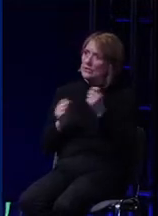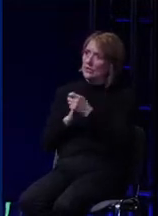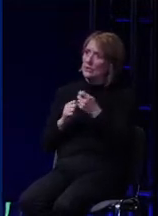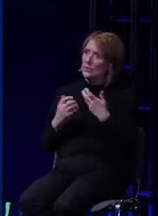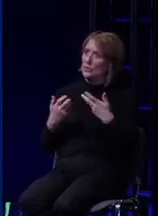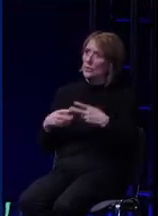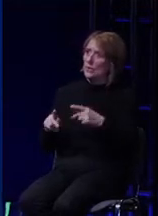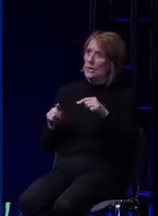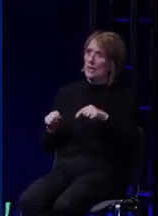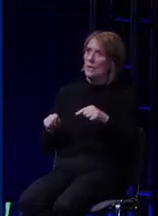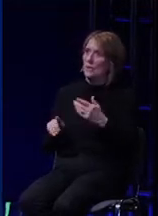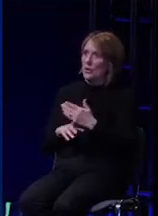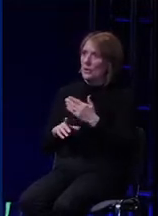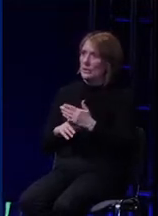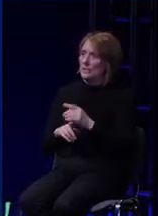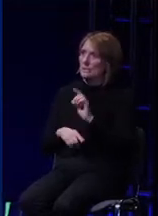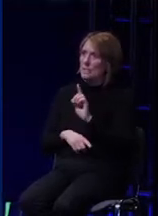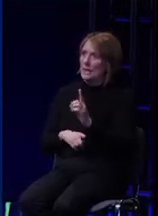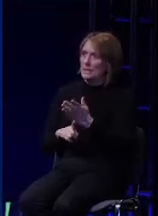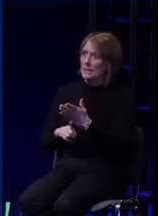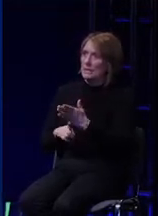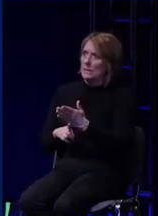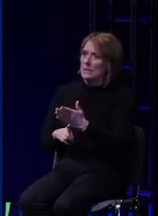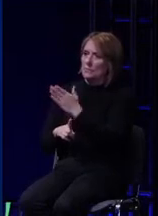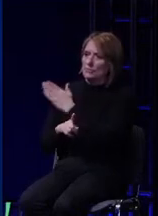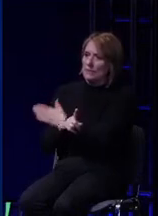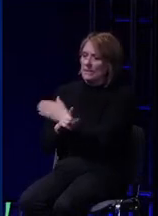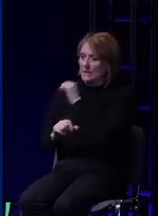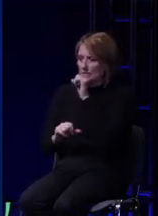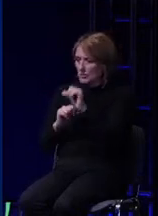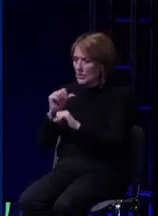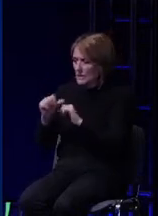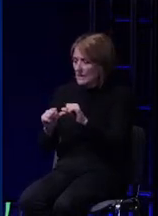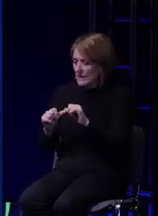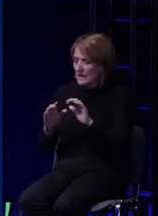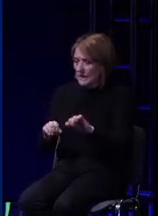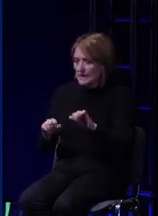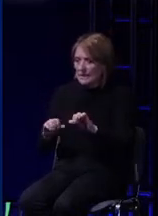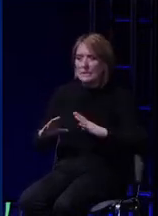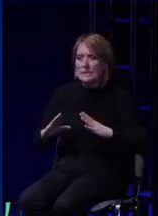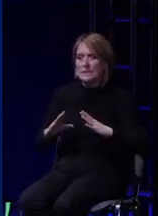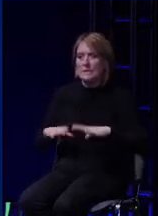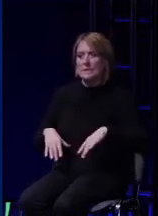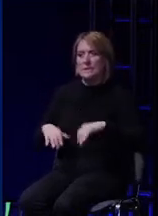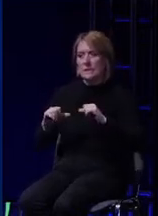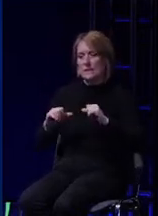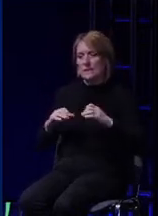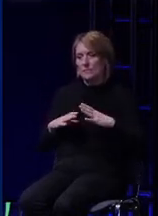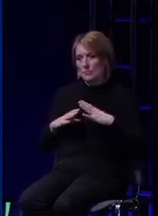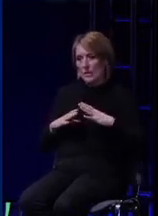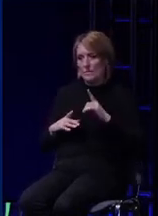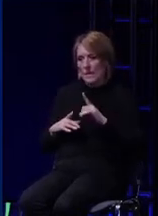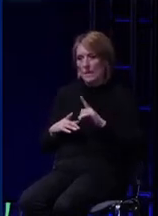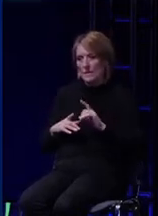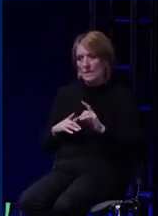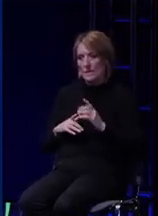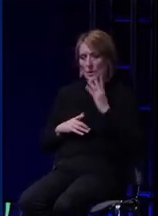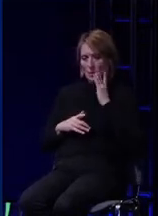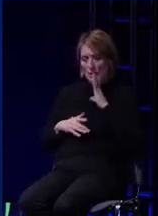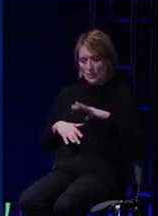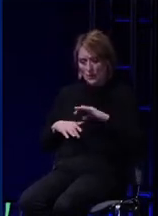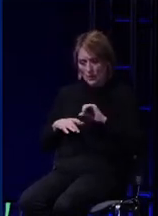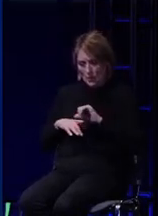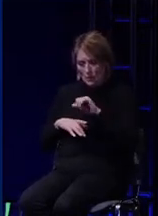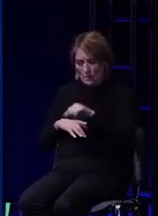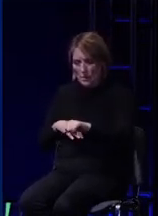inevitably, that previous process, you know, that starts in prep, but once we get into post-production, Gyula